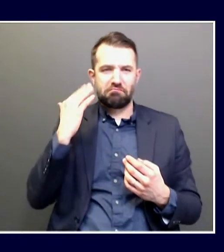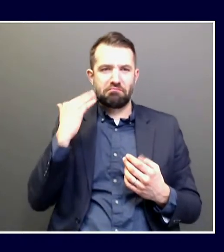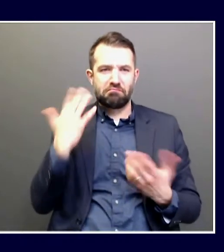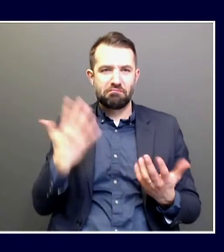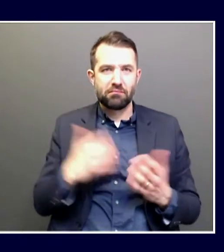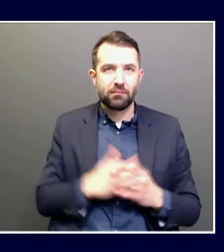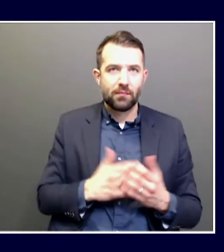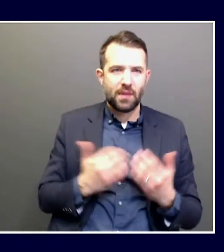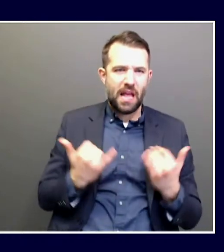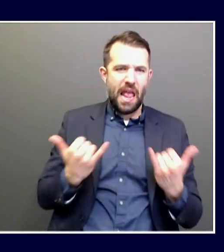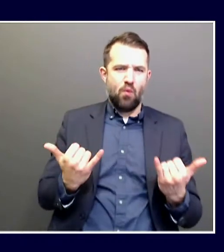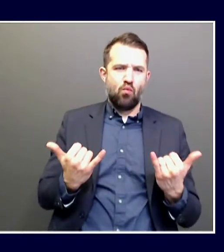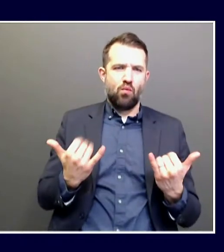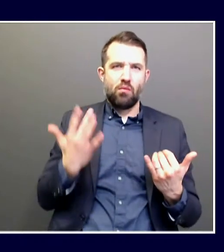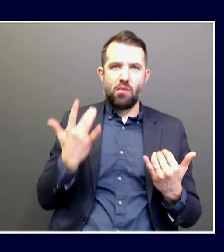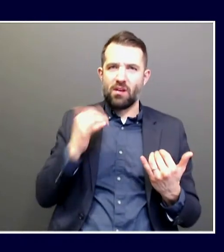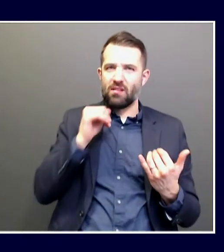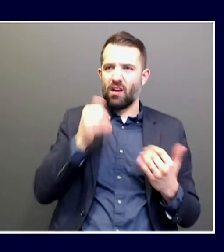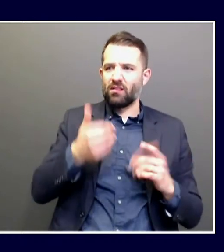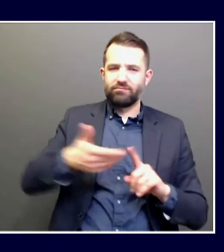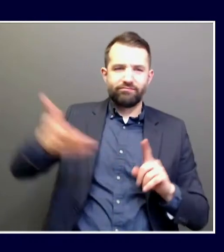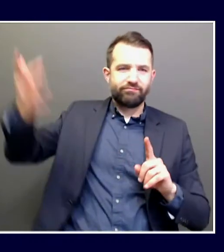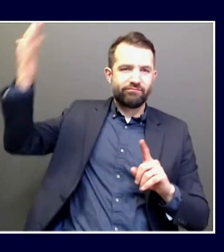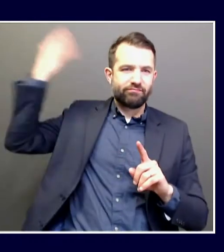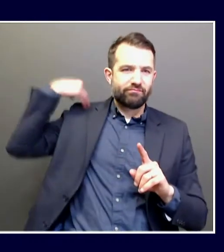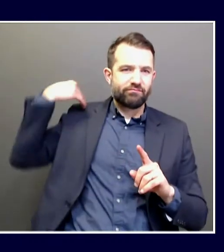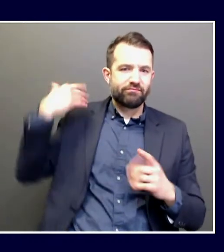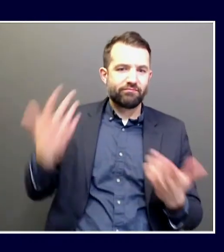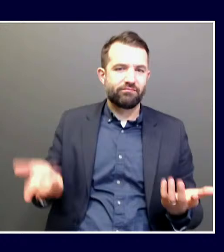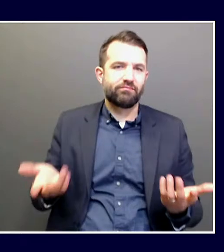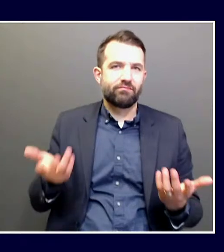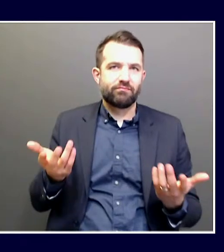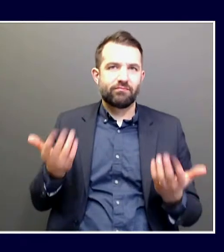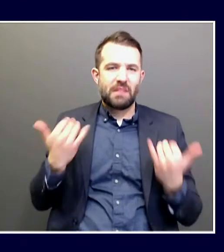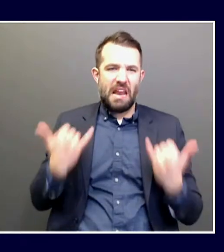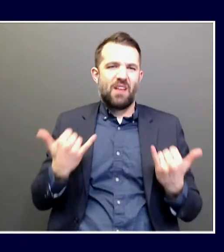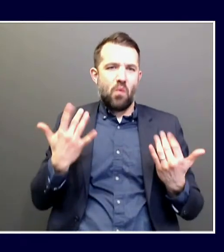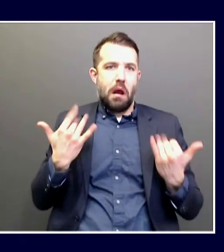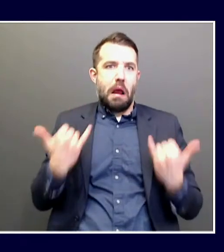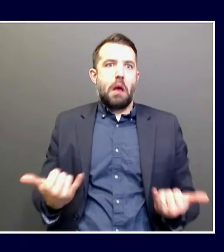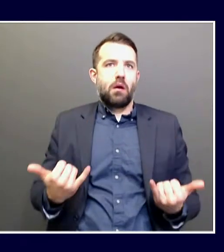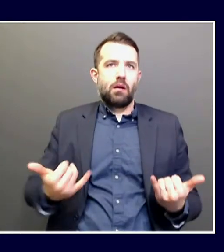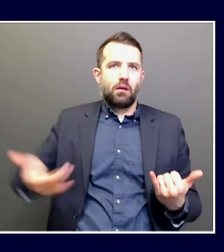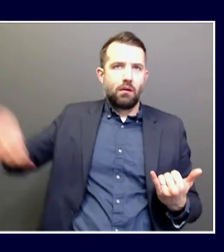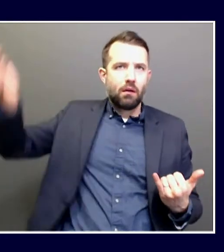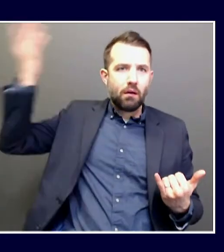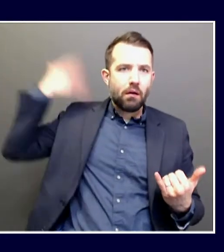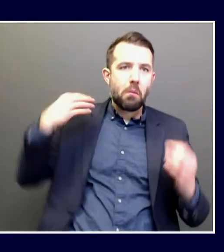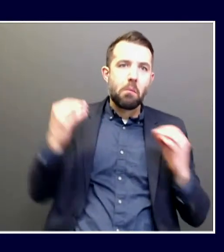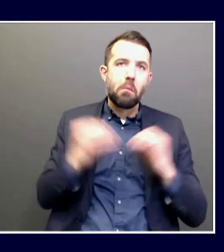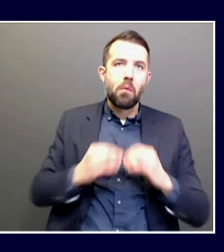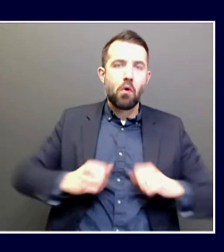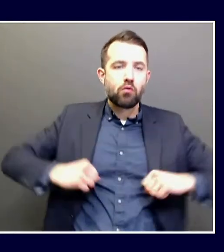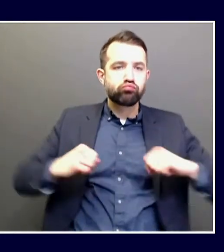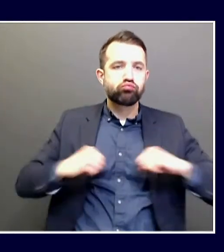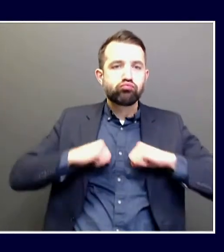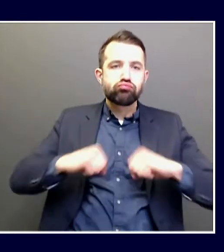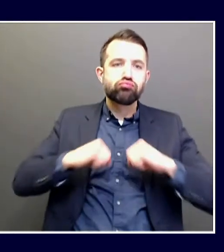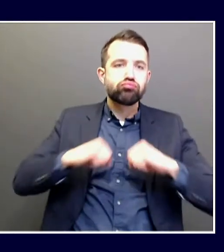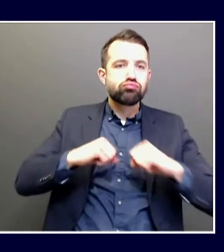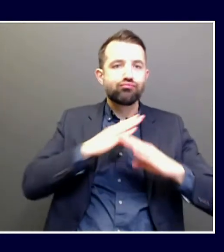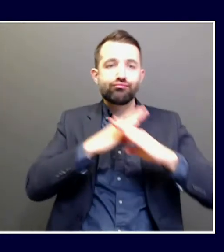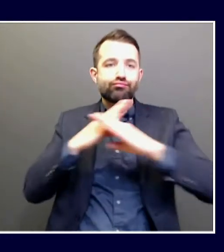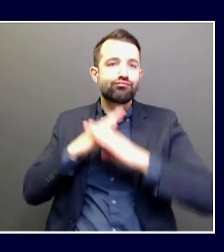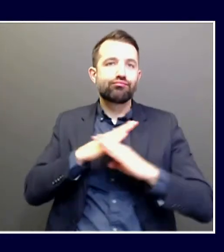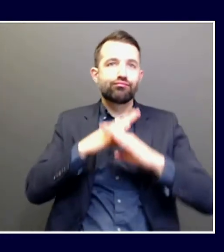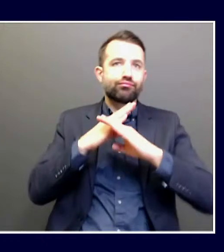opposed to, in the beginning of the pandemic when, maybe it could have done a little more. I don't want to say good, but a little more. Yeah. No,